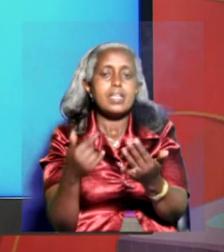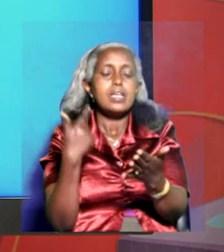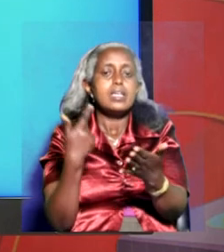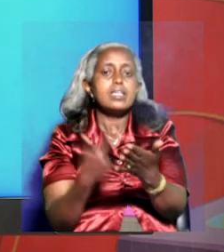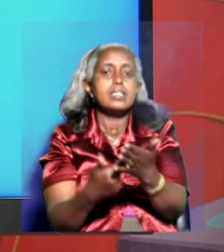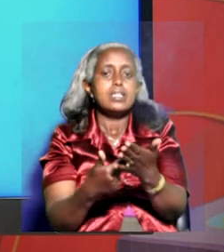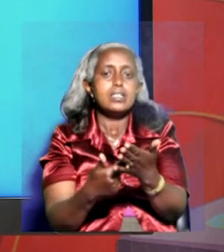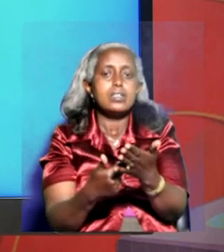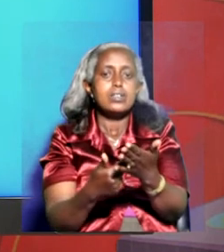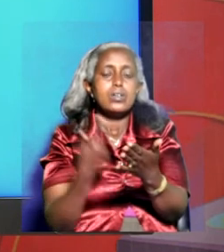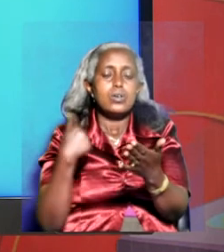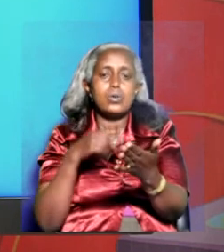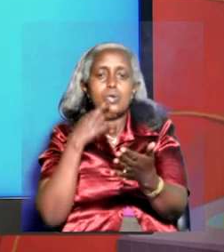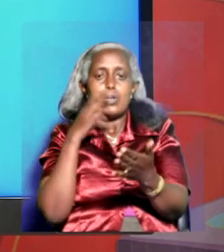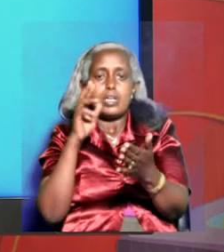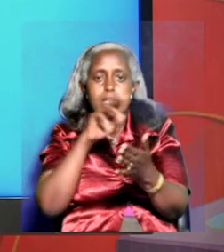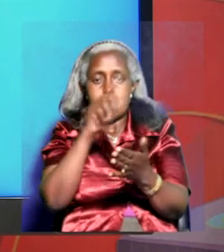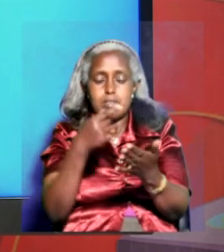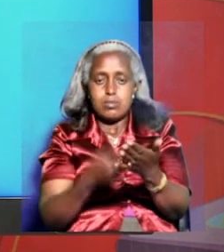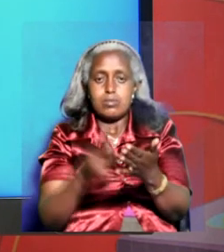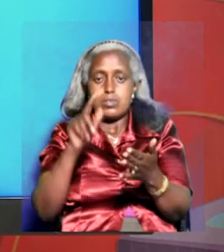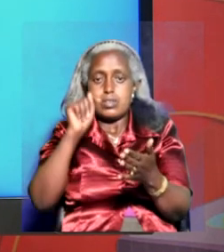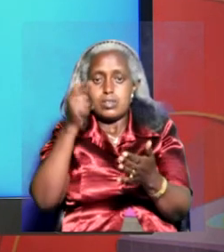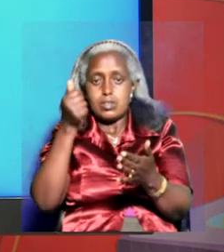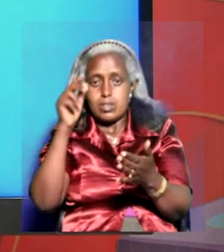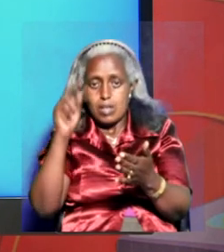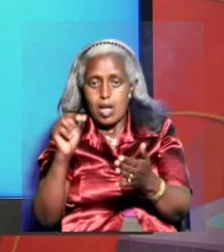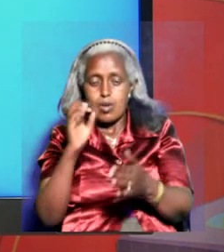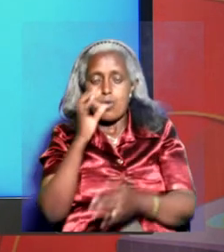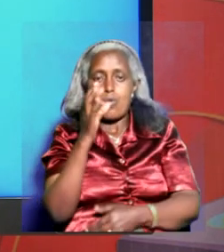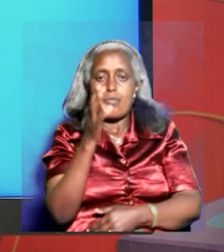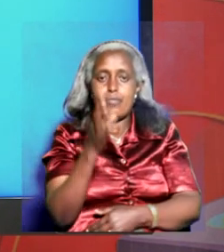here we are asked to find this one, tan of